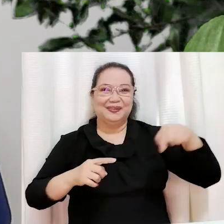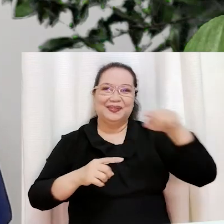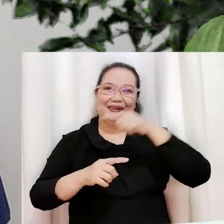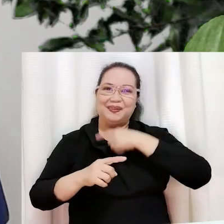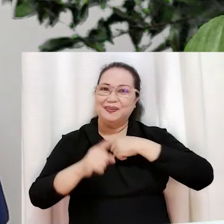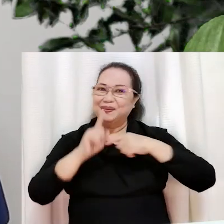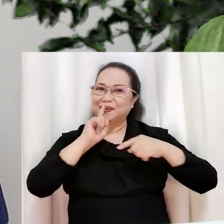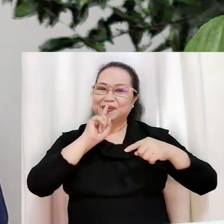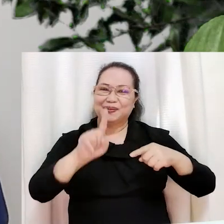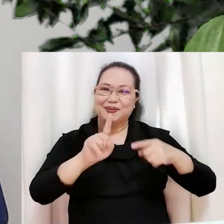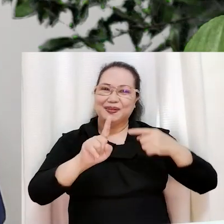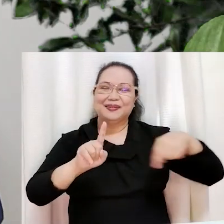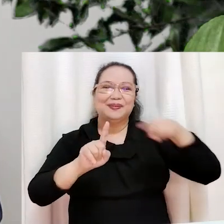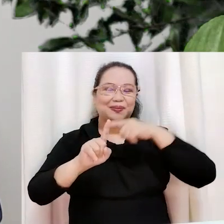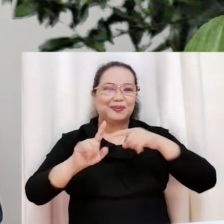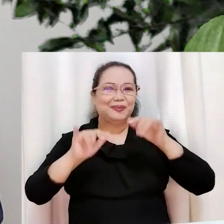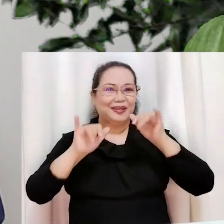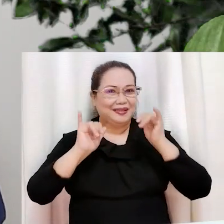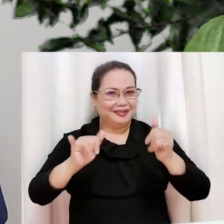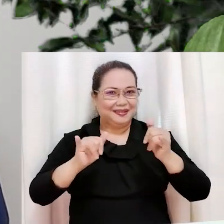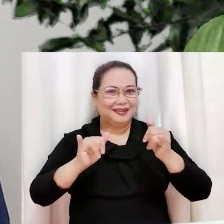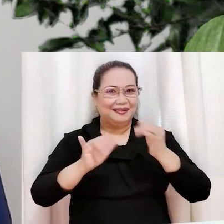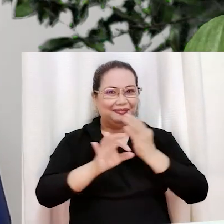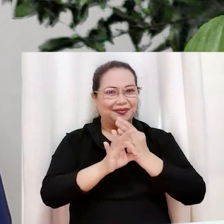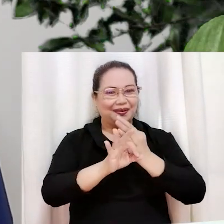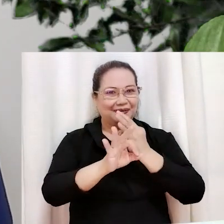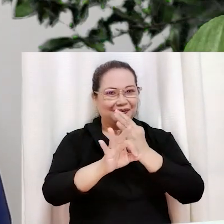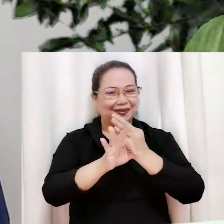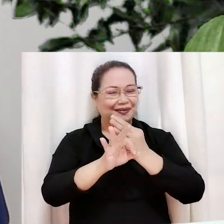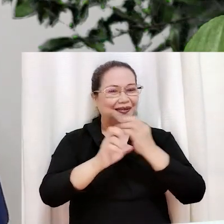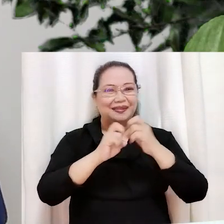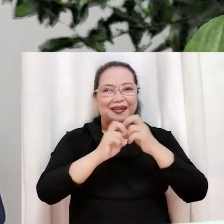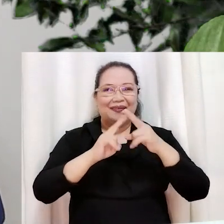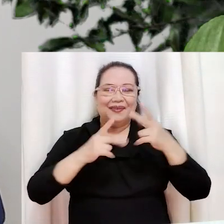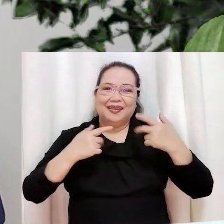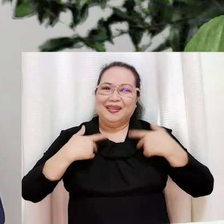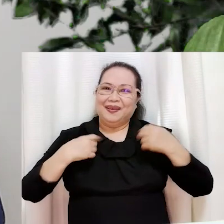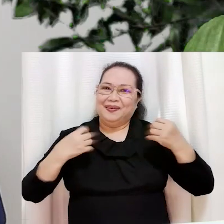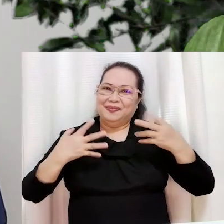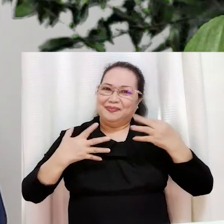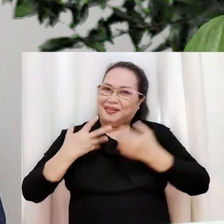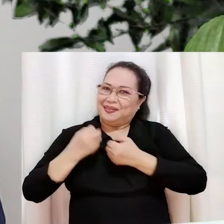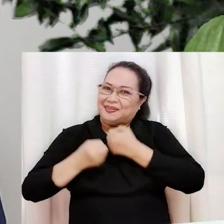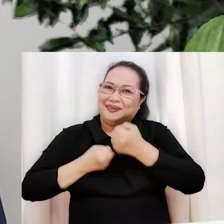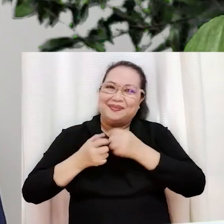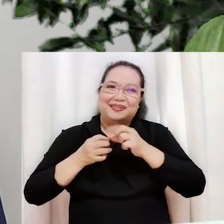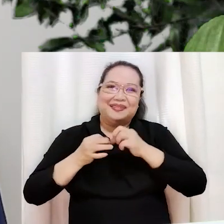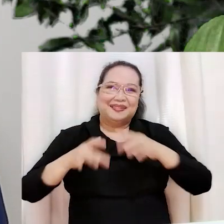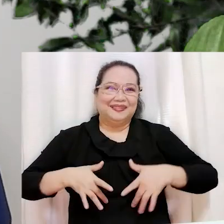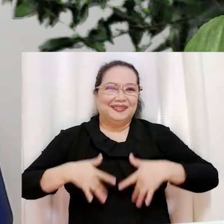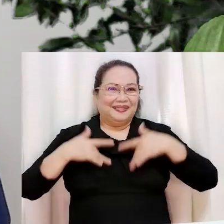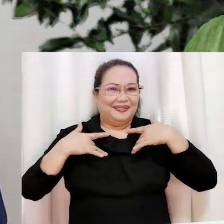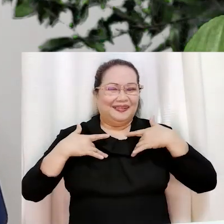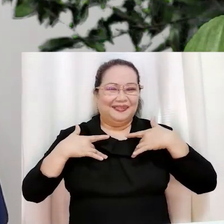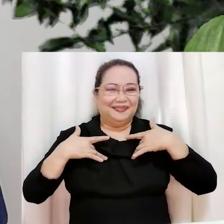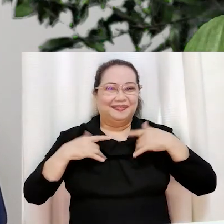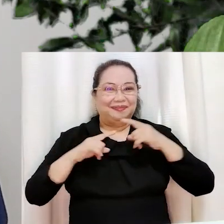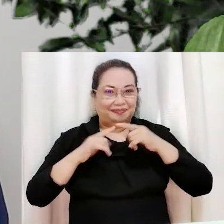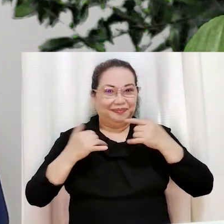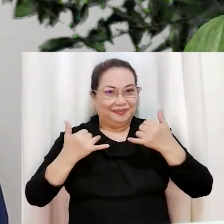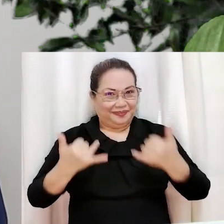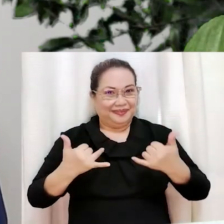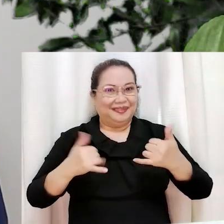indeed, we must stay faithful even though there are many afflictions in life, particularly